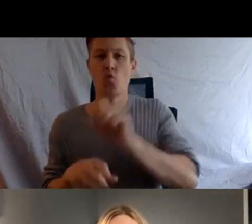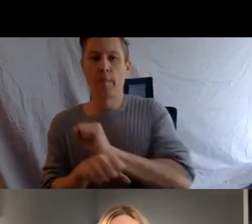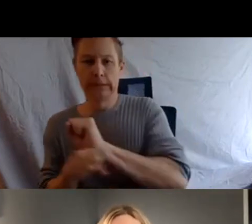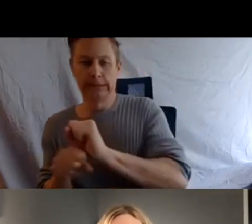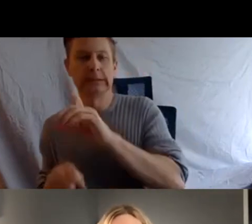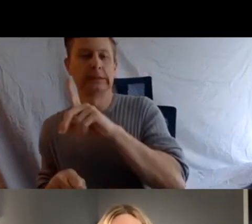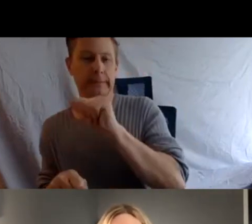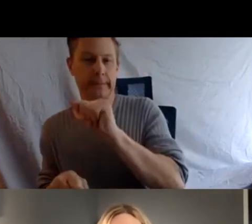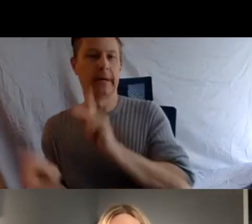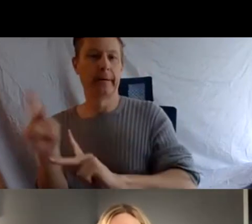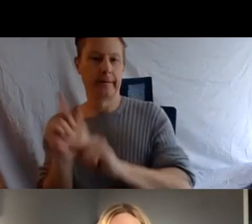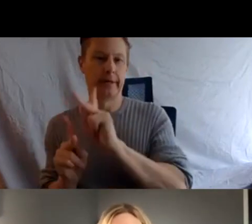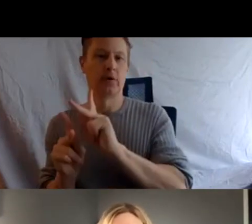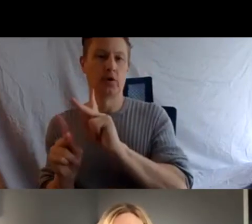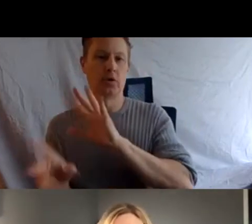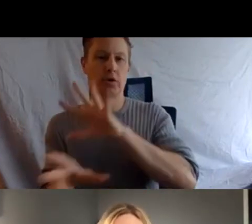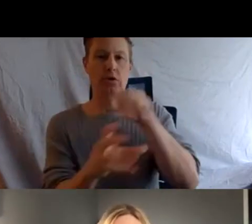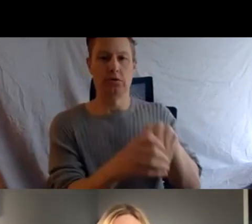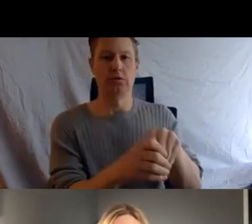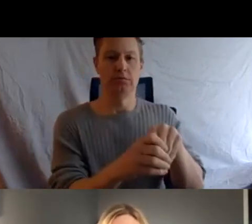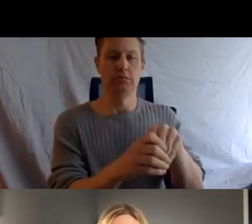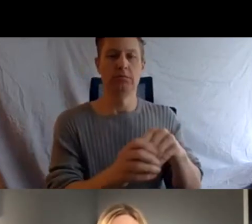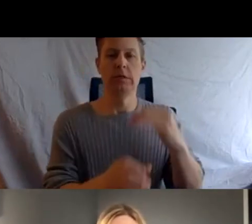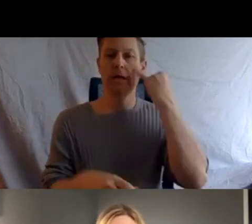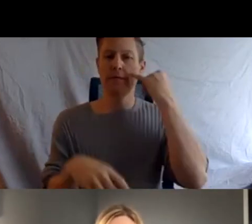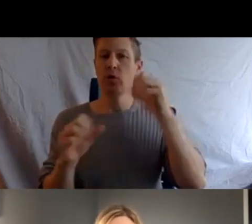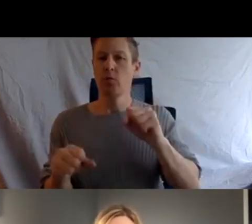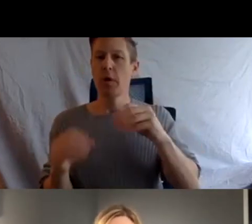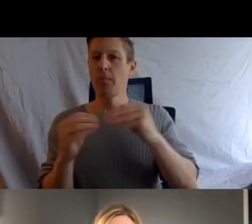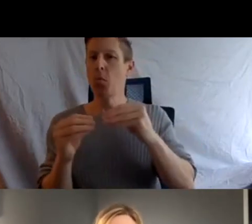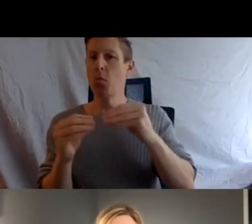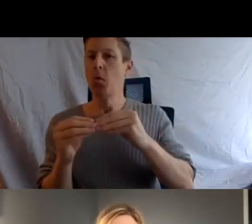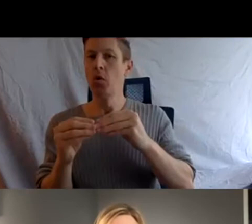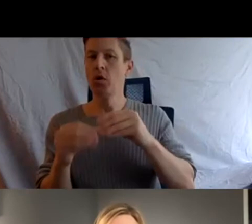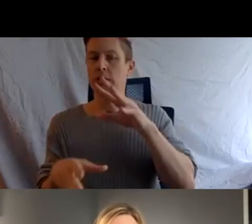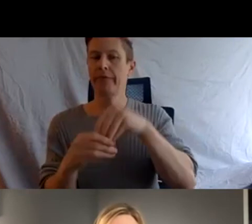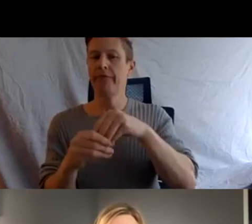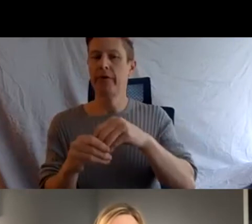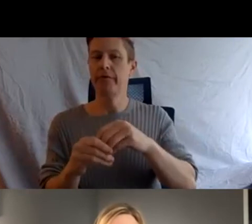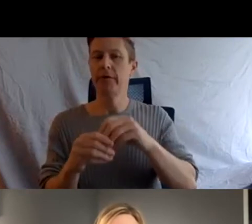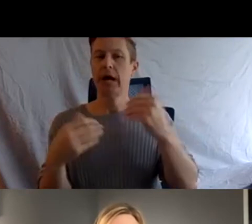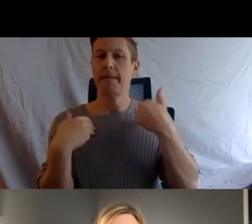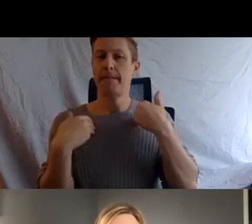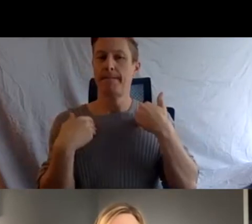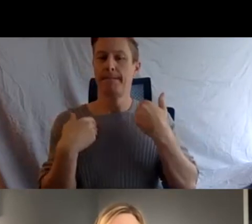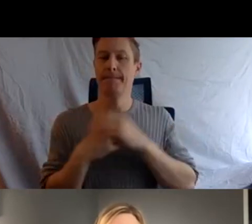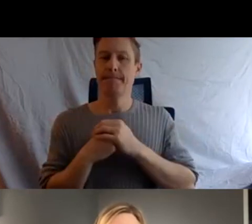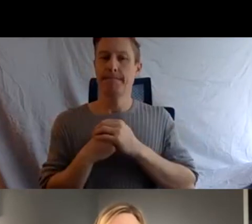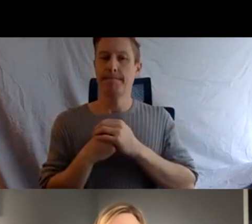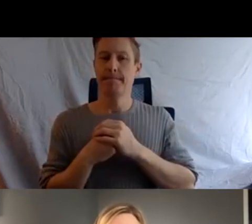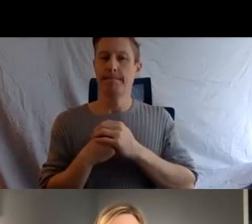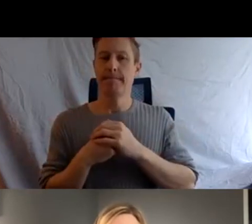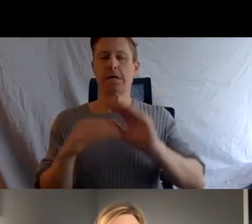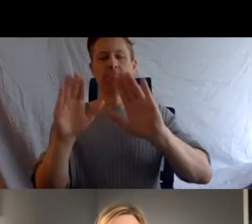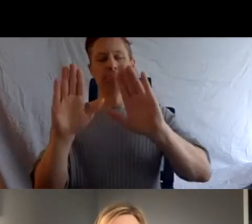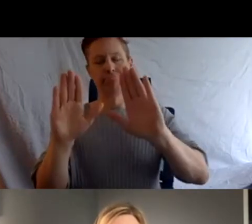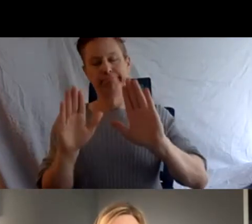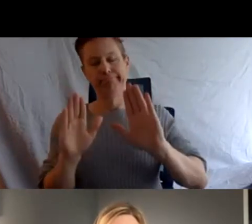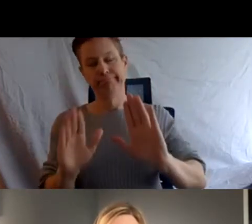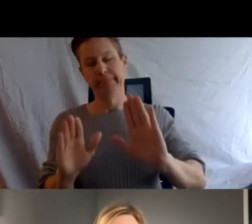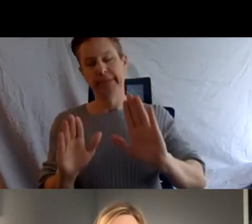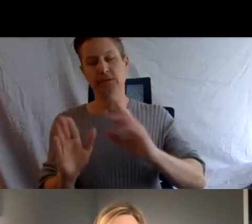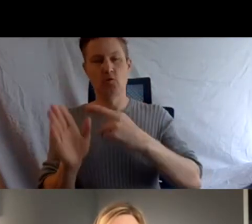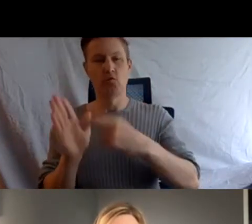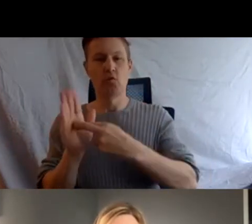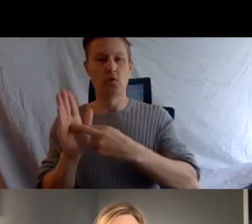disabled. So I think that if we can do more of that, then we'll have really, really amazing fleshed out